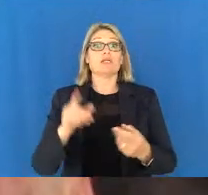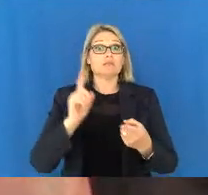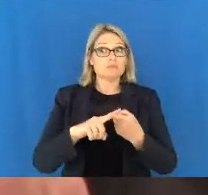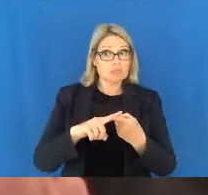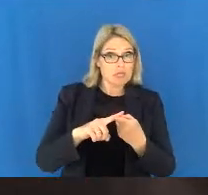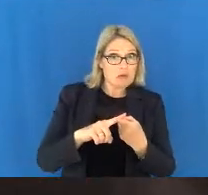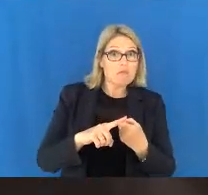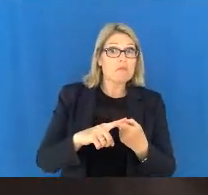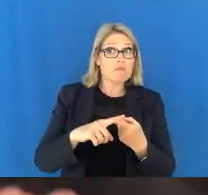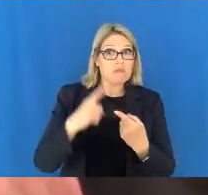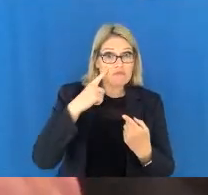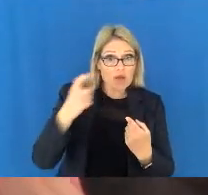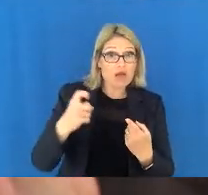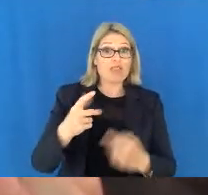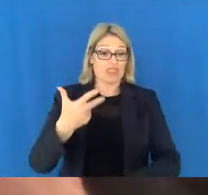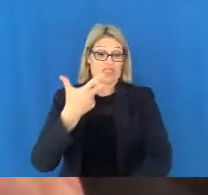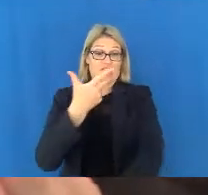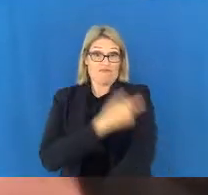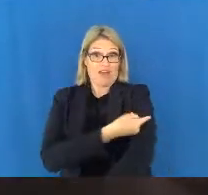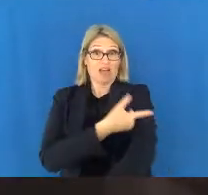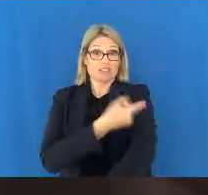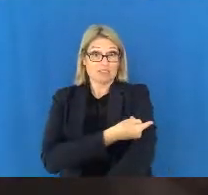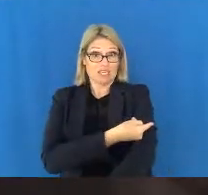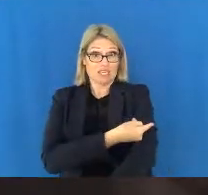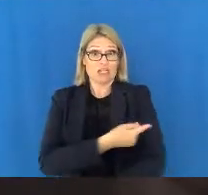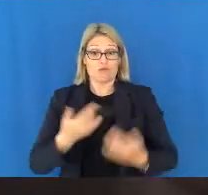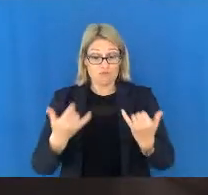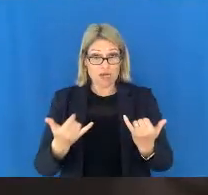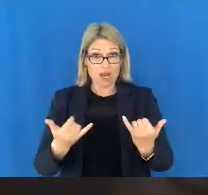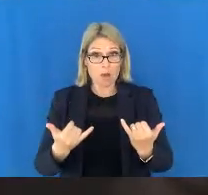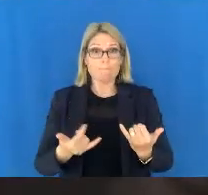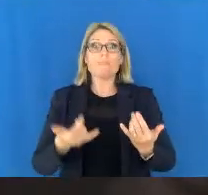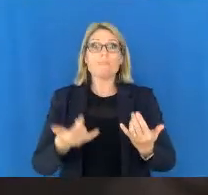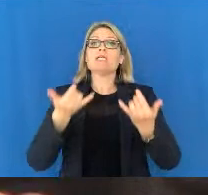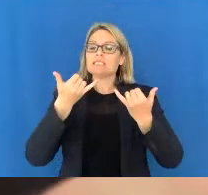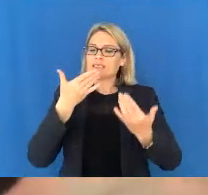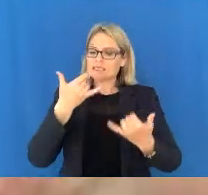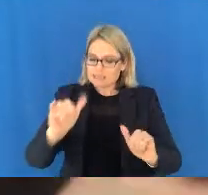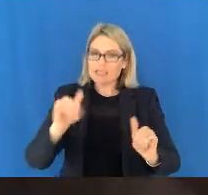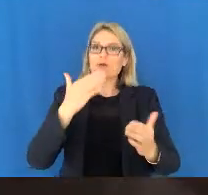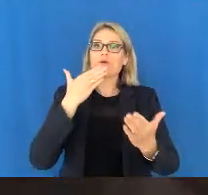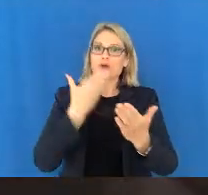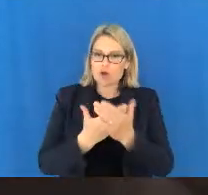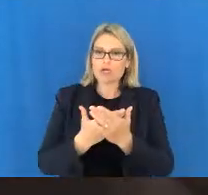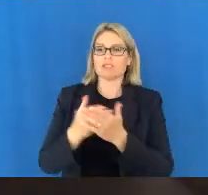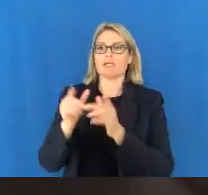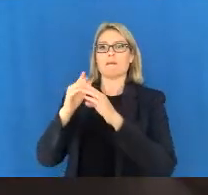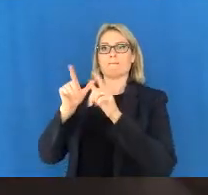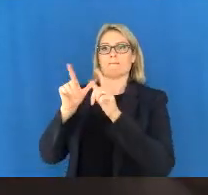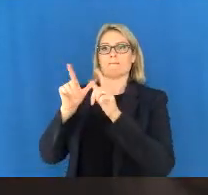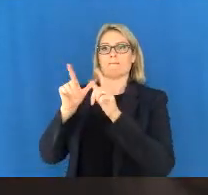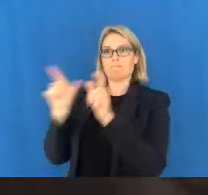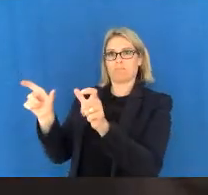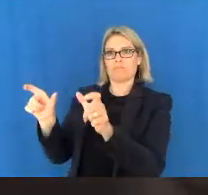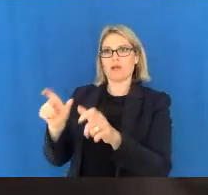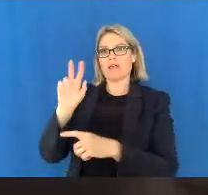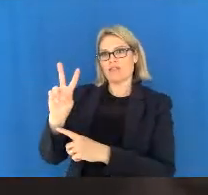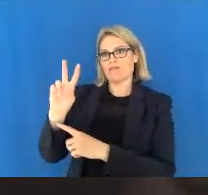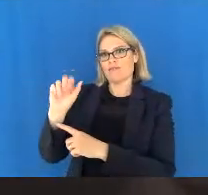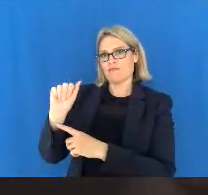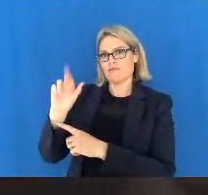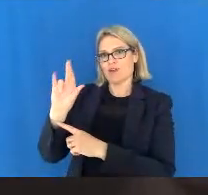the vaccines we have are still effective against those variants. I mean, so